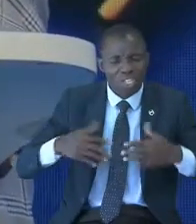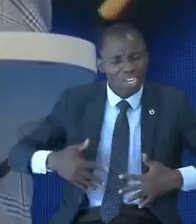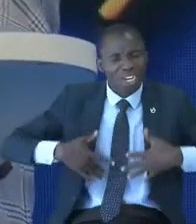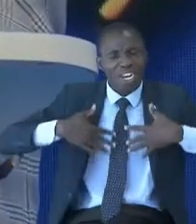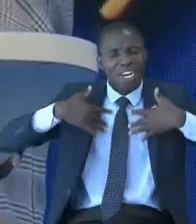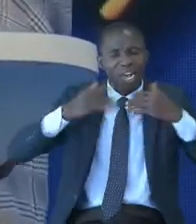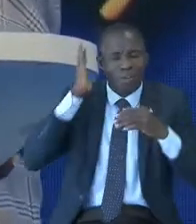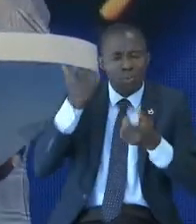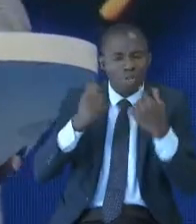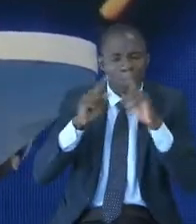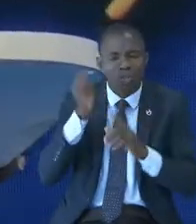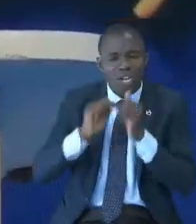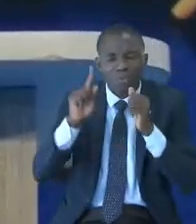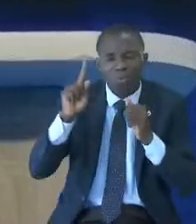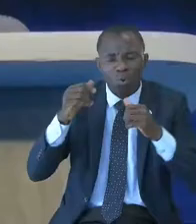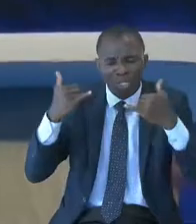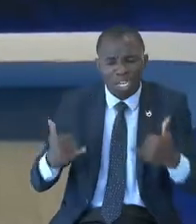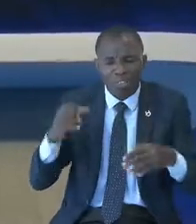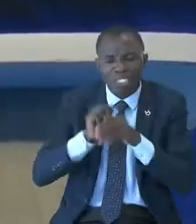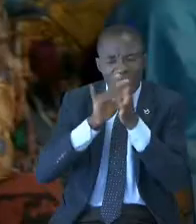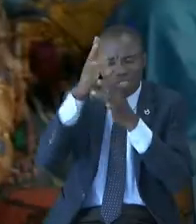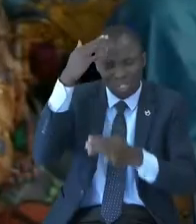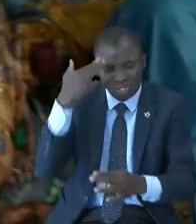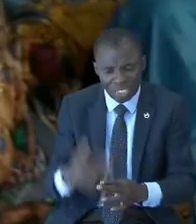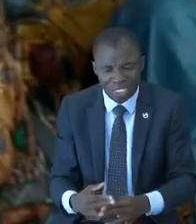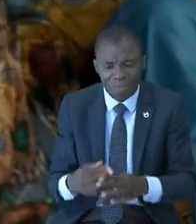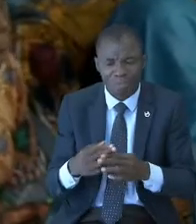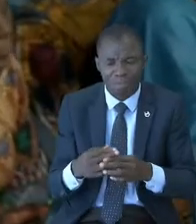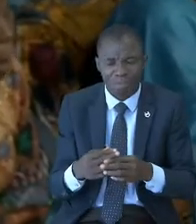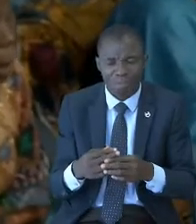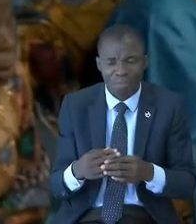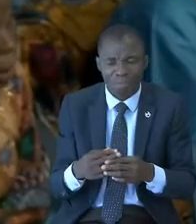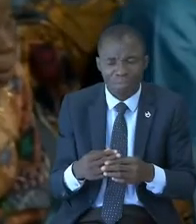to everyone now in Jesus' name.